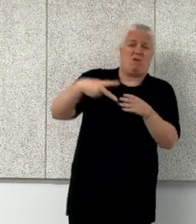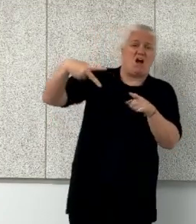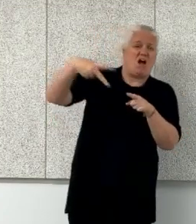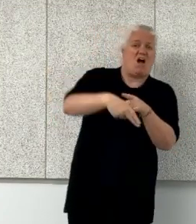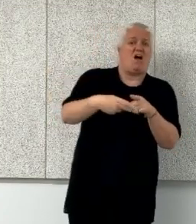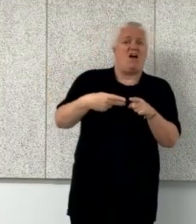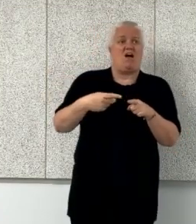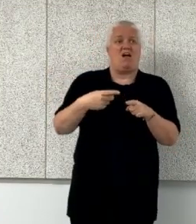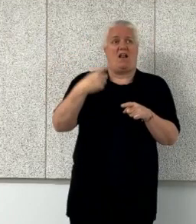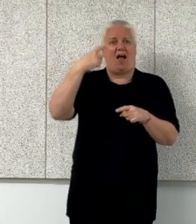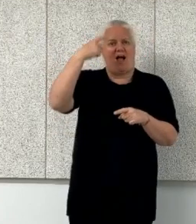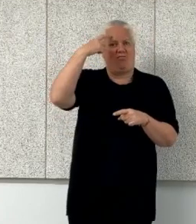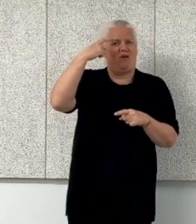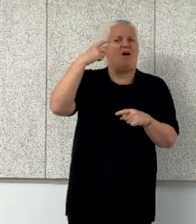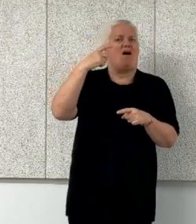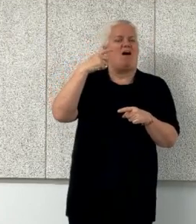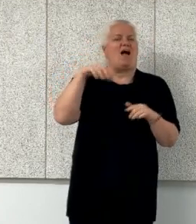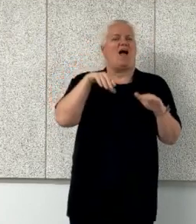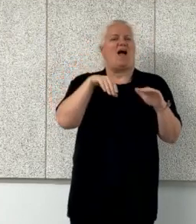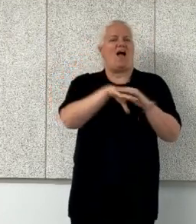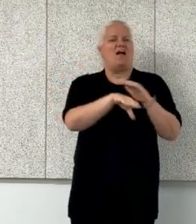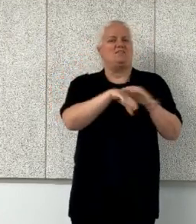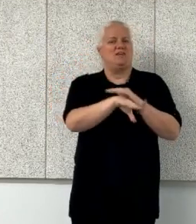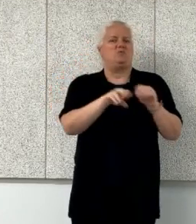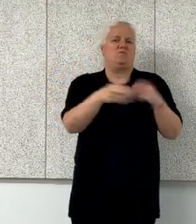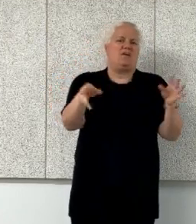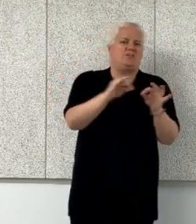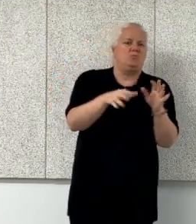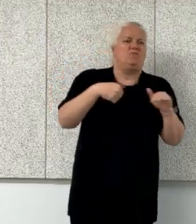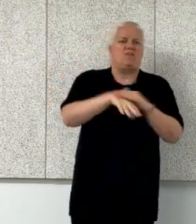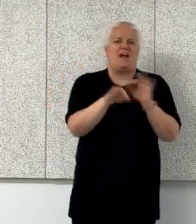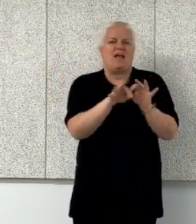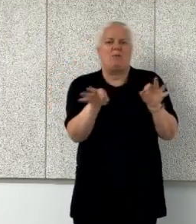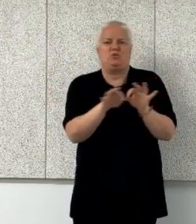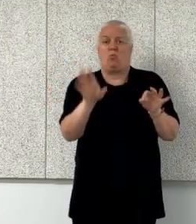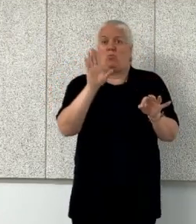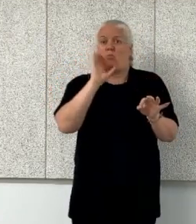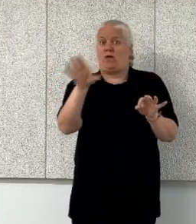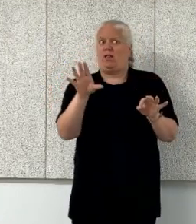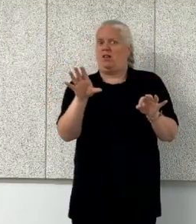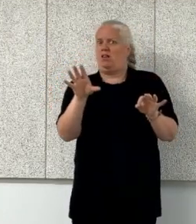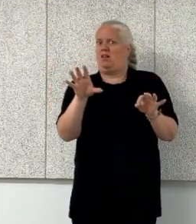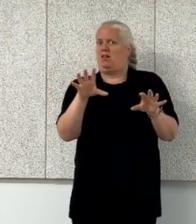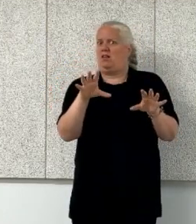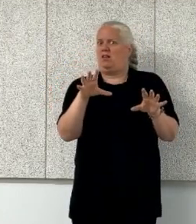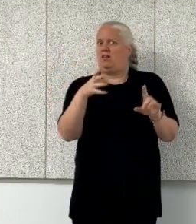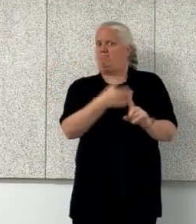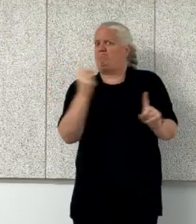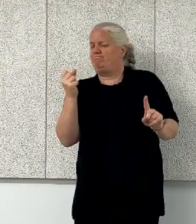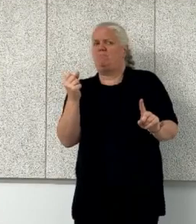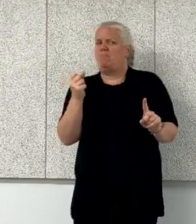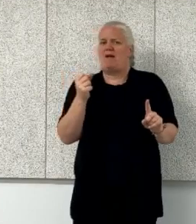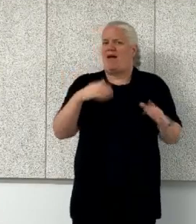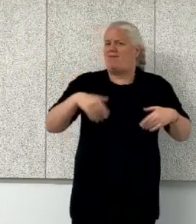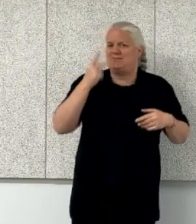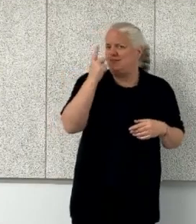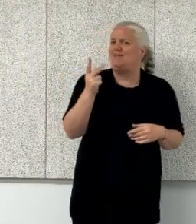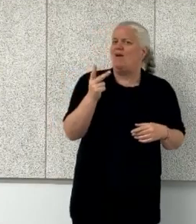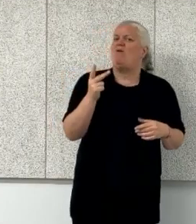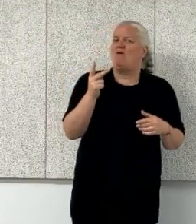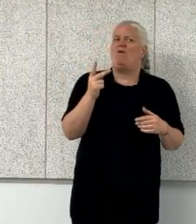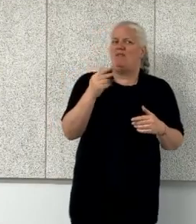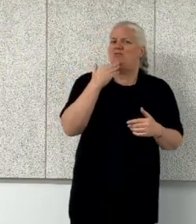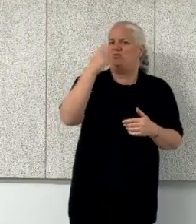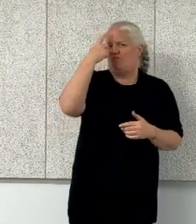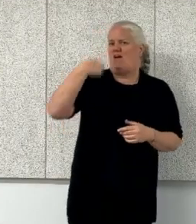But I haven't seen that, which I thought was an interesting trend for us. And in terms of audiences, you know, we